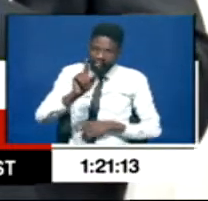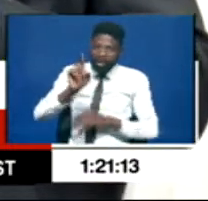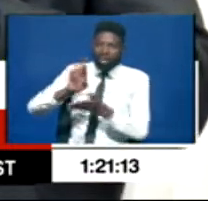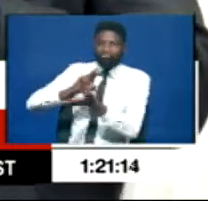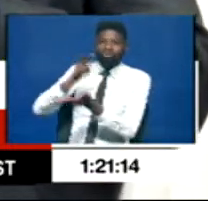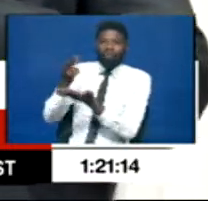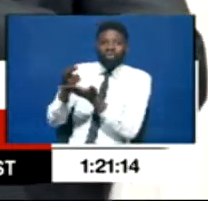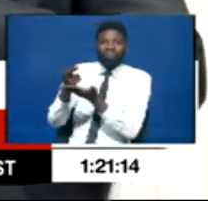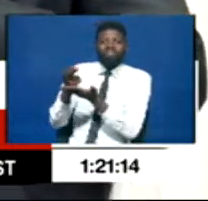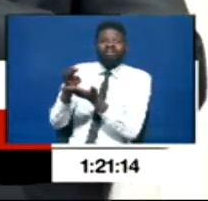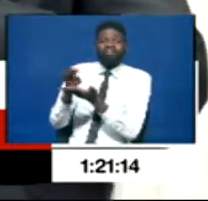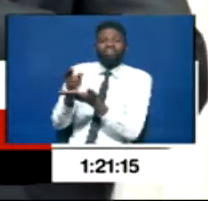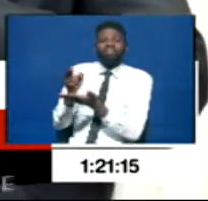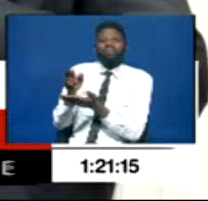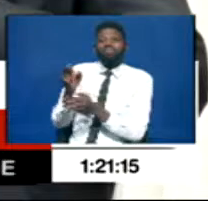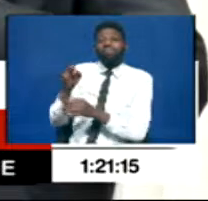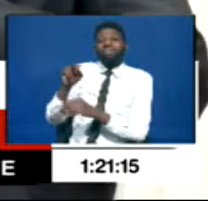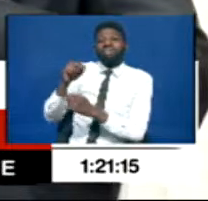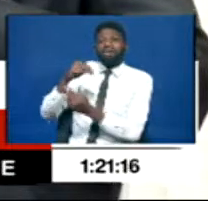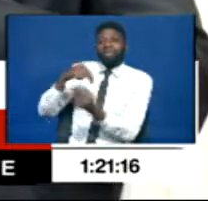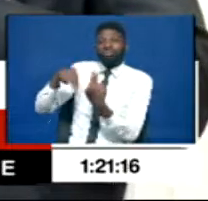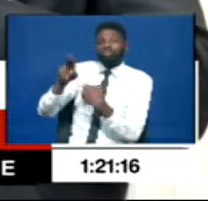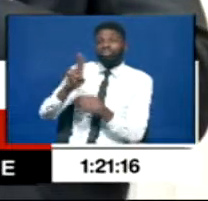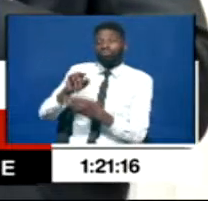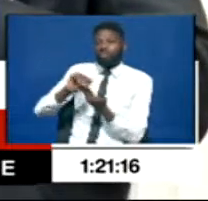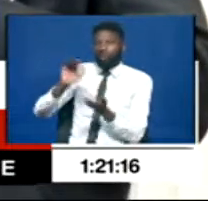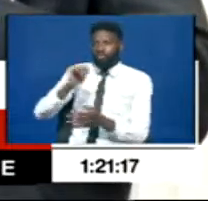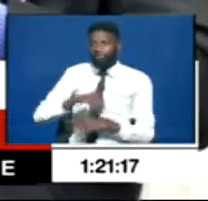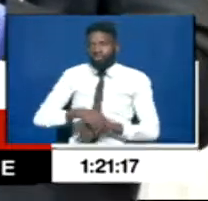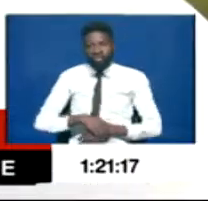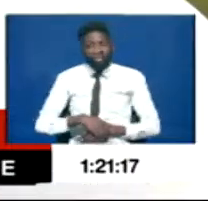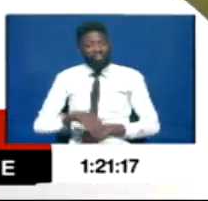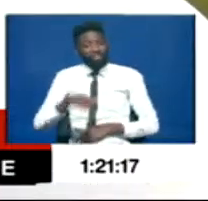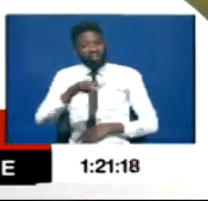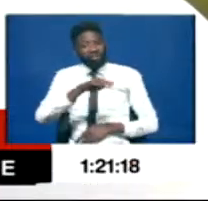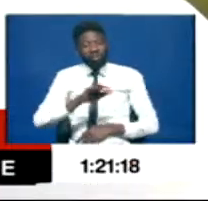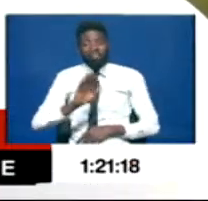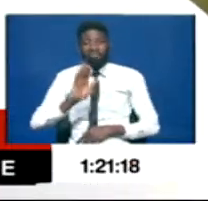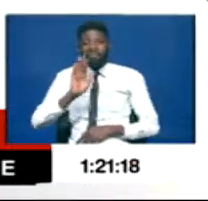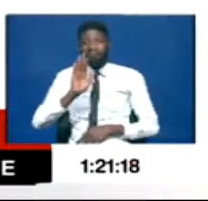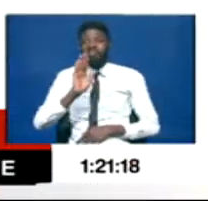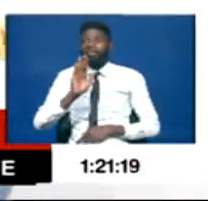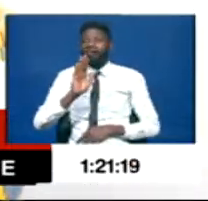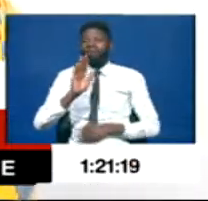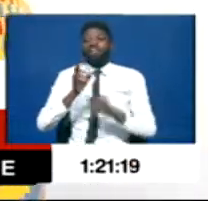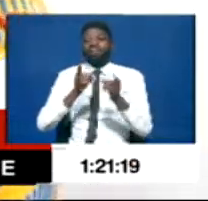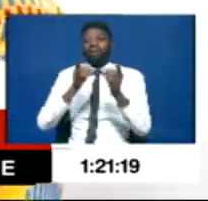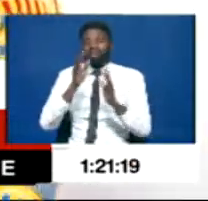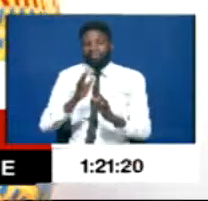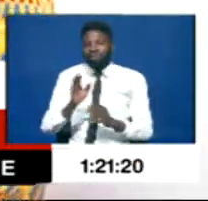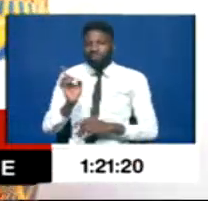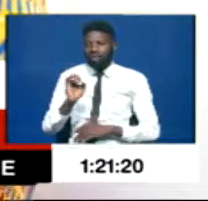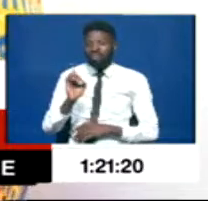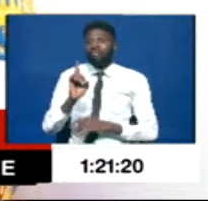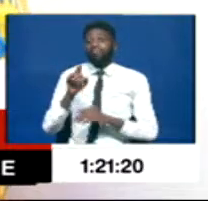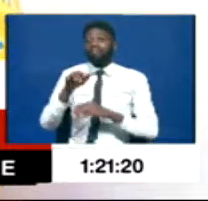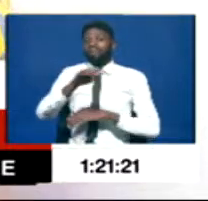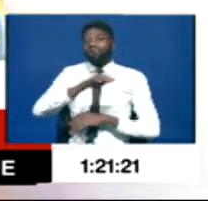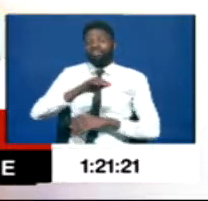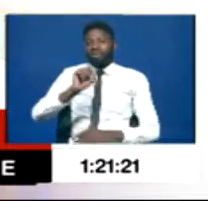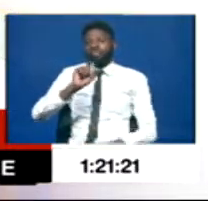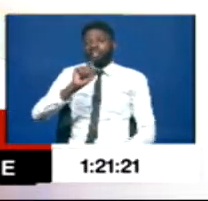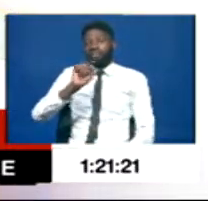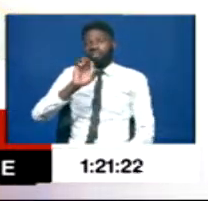The representative of the Principal Secretary, Ministry of Environment and Forestry, Stephen Kingo, called for concerted efforts to increase the Kenya forest